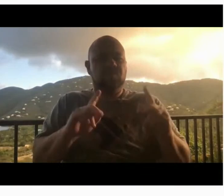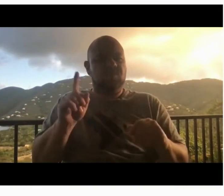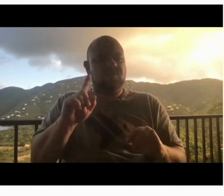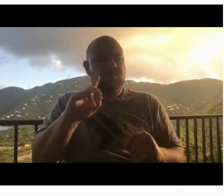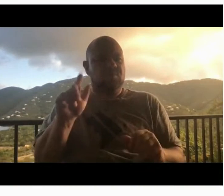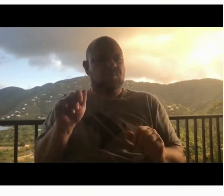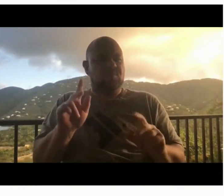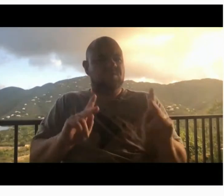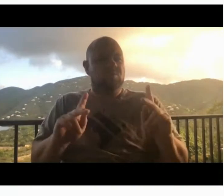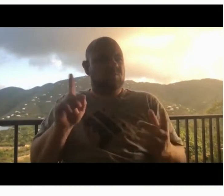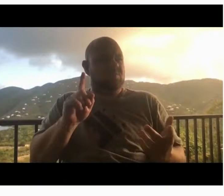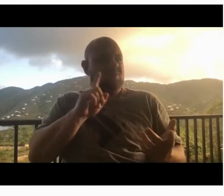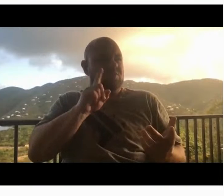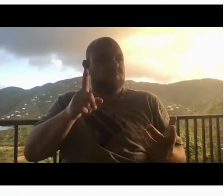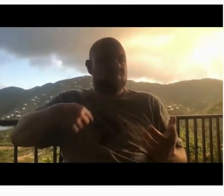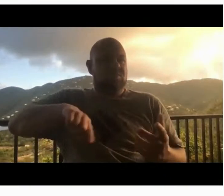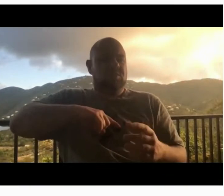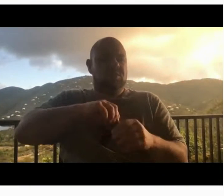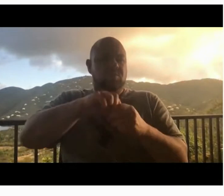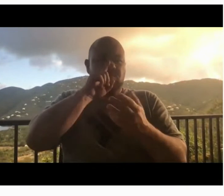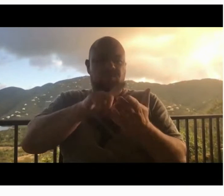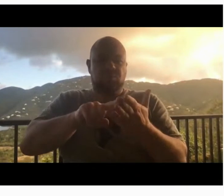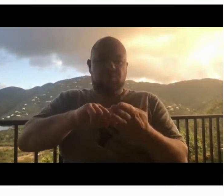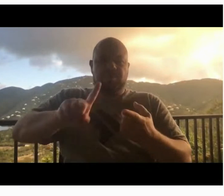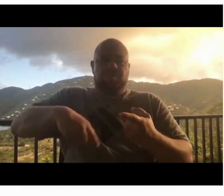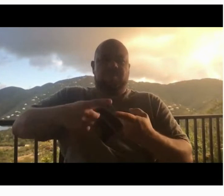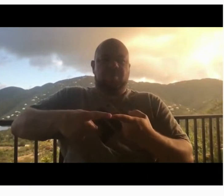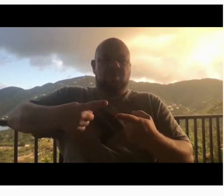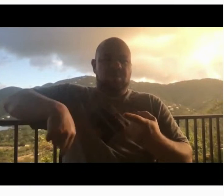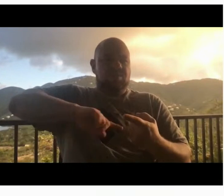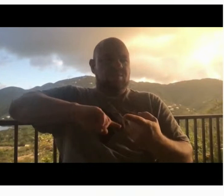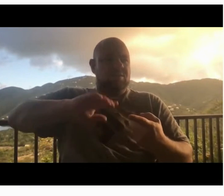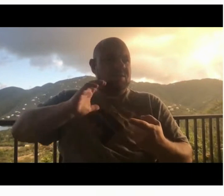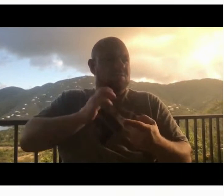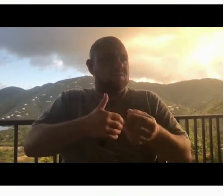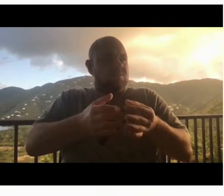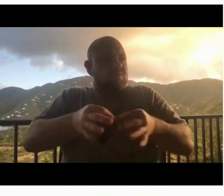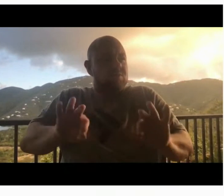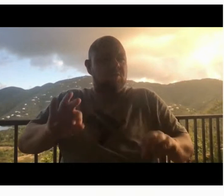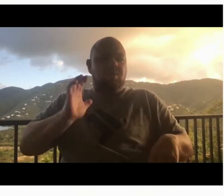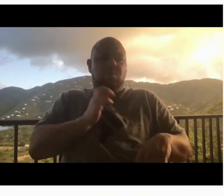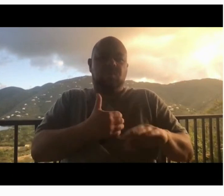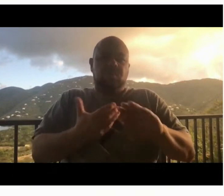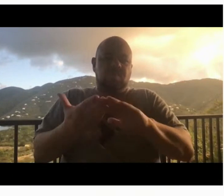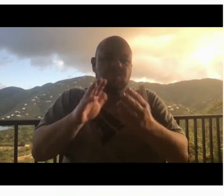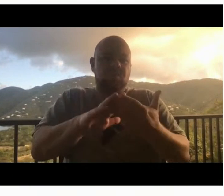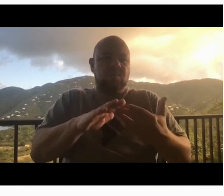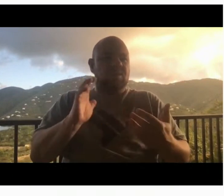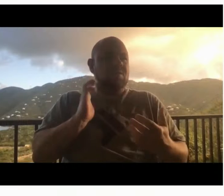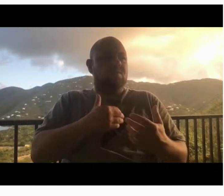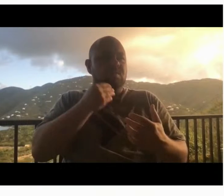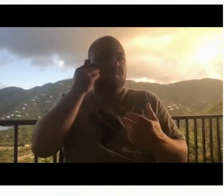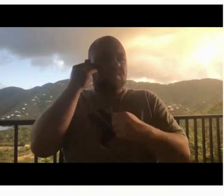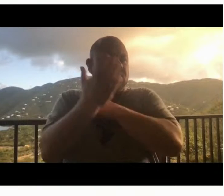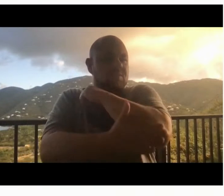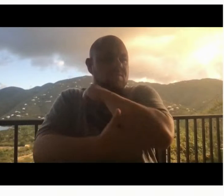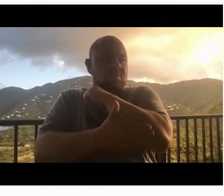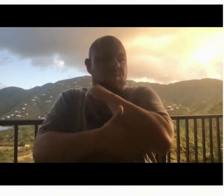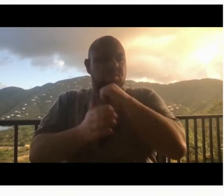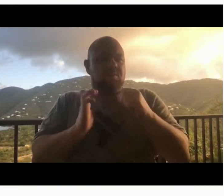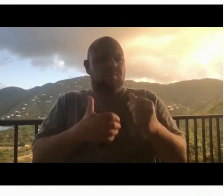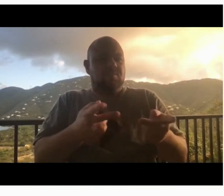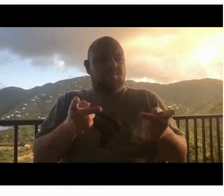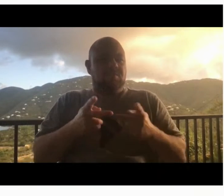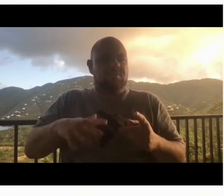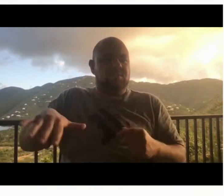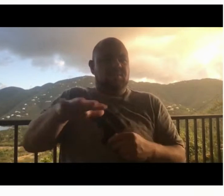deaf people? Where are the people with disabilities? Where are the folks where the research, where it's about us and our language and